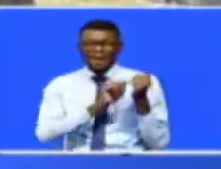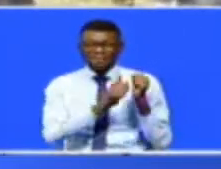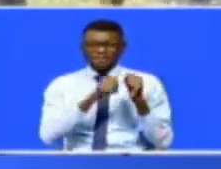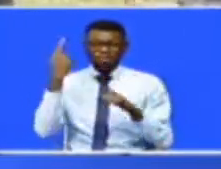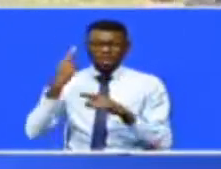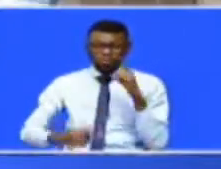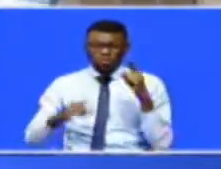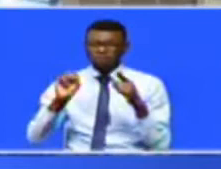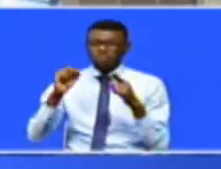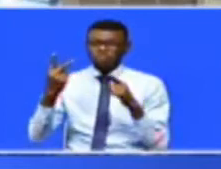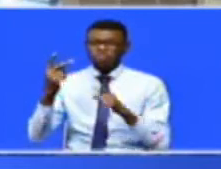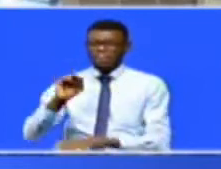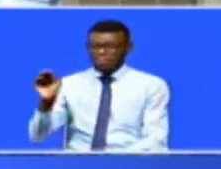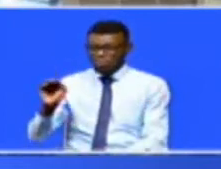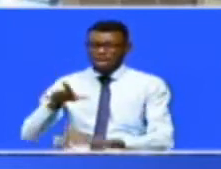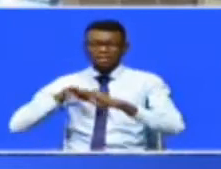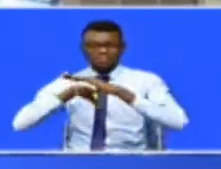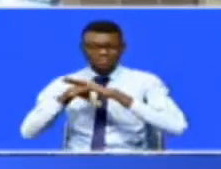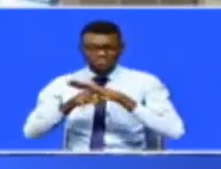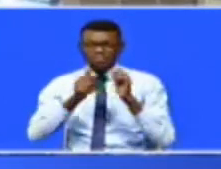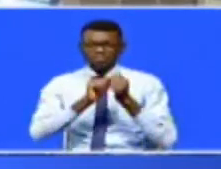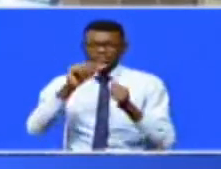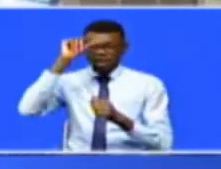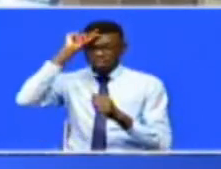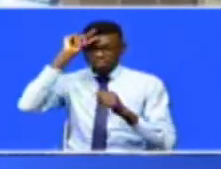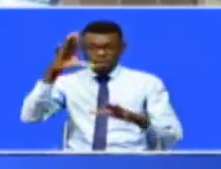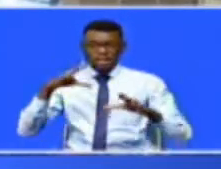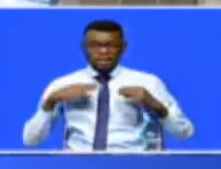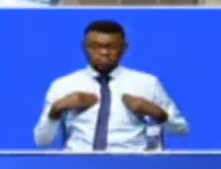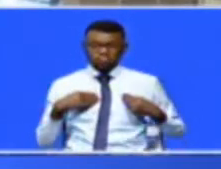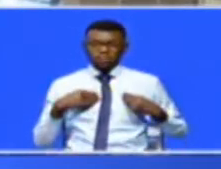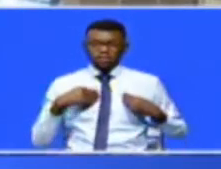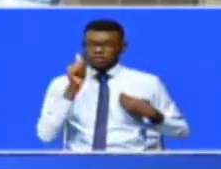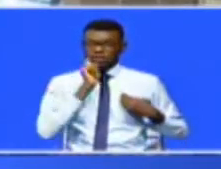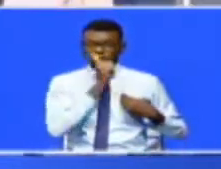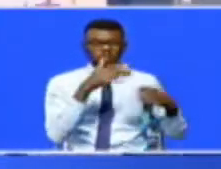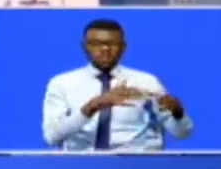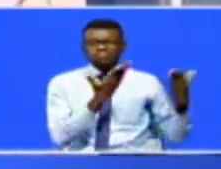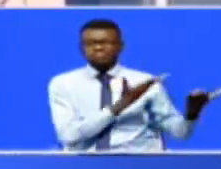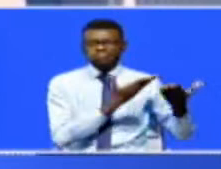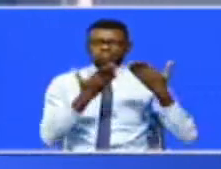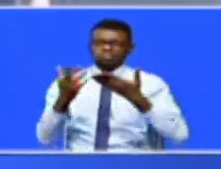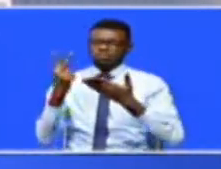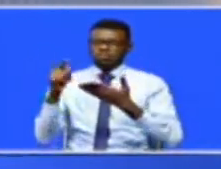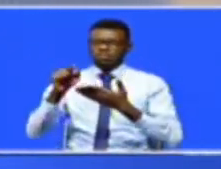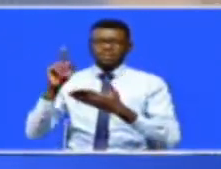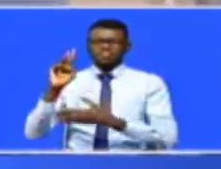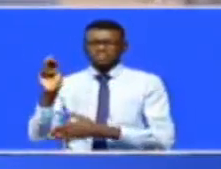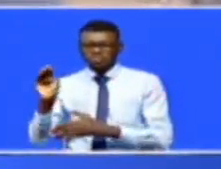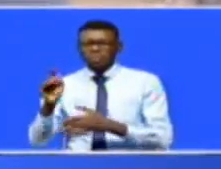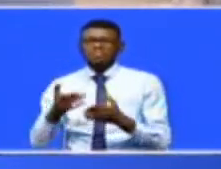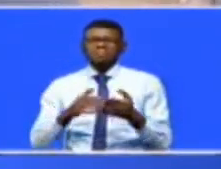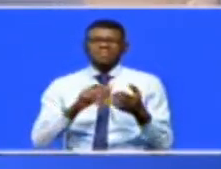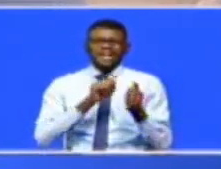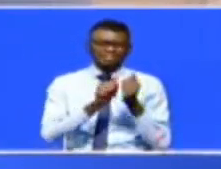2 million bags of maize. Munya says the government allowed the private sector to import 2 million bags of white and yellow maize each after it anticipated a